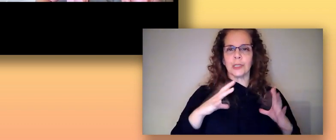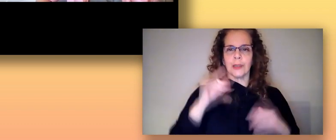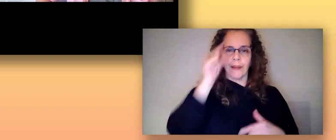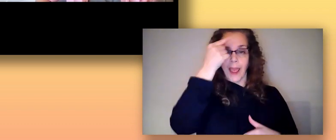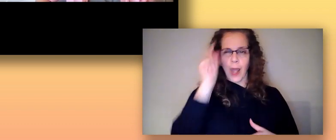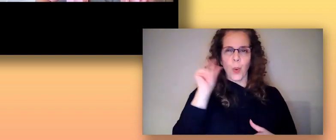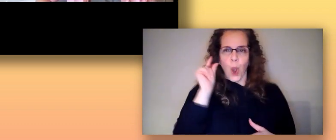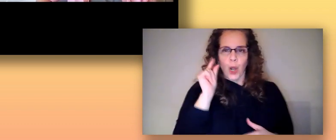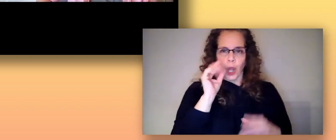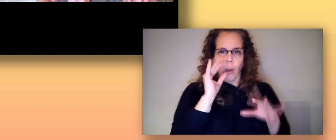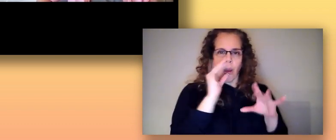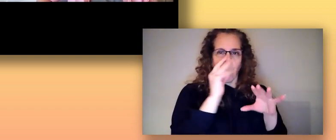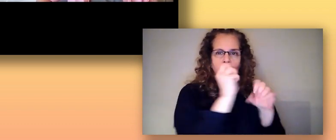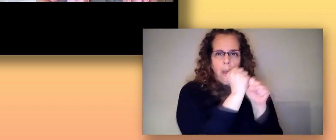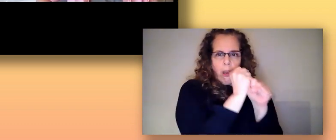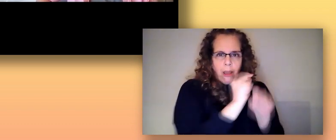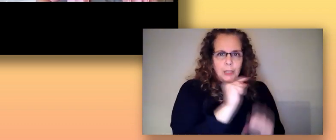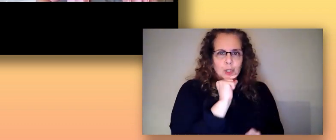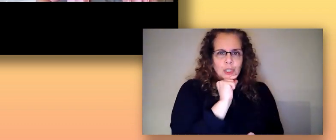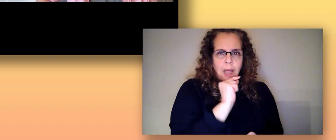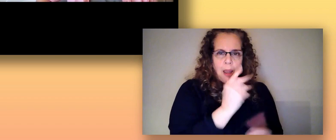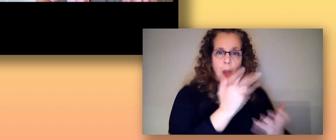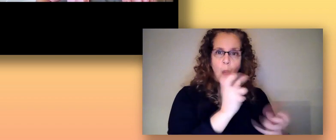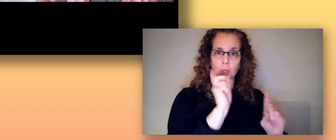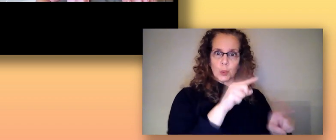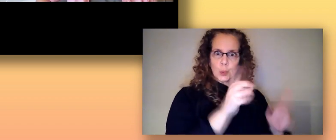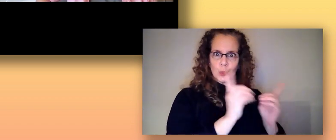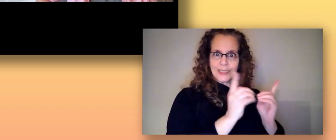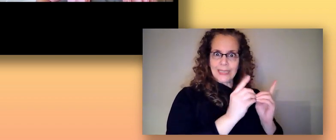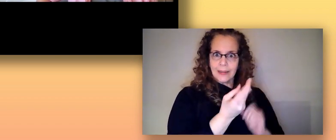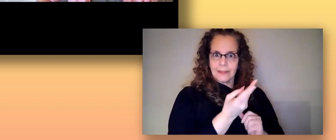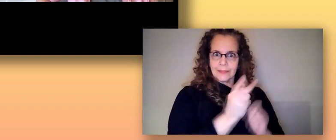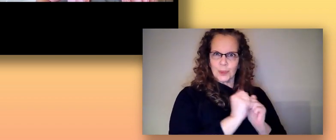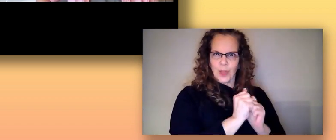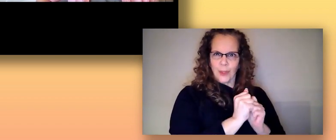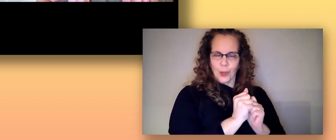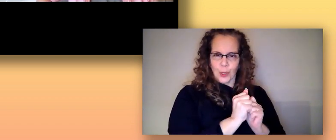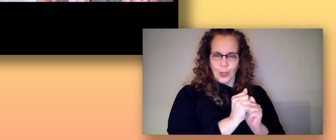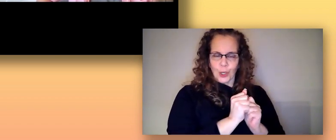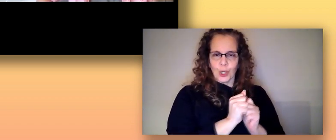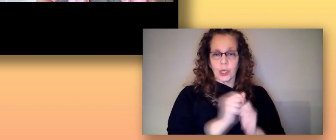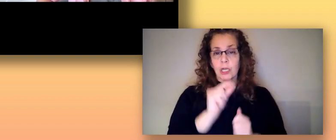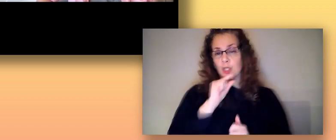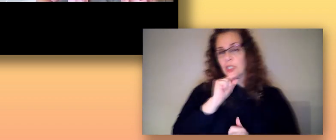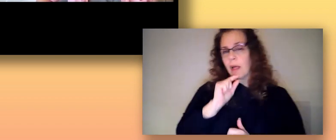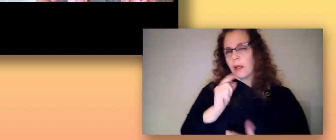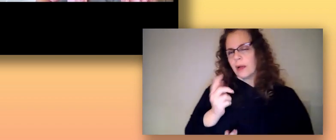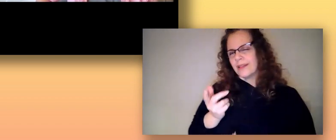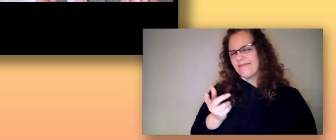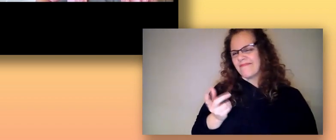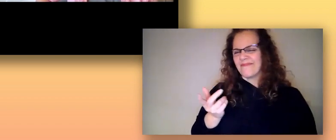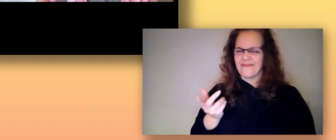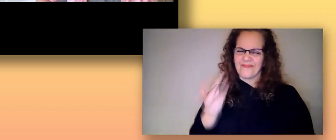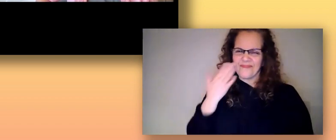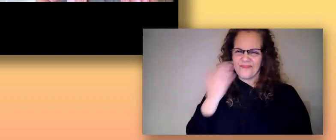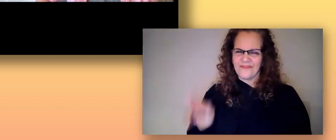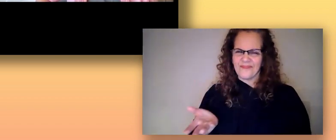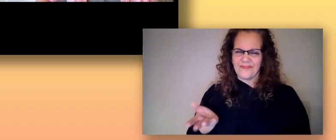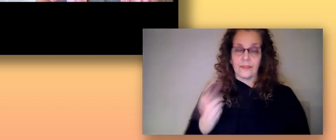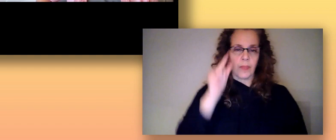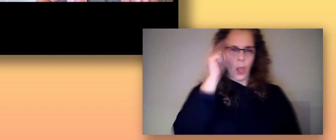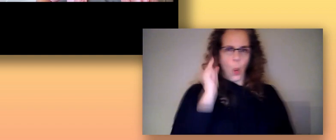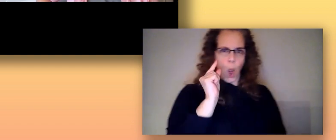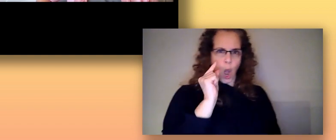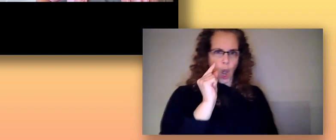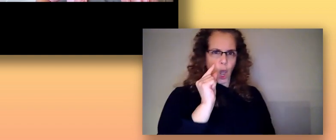with Gisela and is trying to convince her to go on a date with him. Despite Gisela's hesitation, Eduardo is not taking